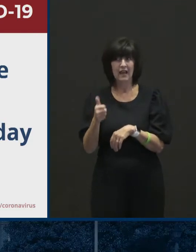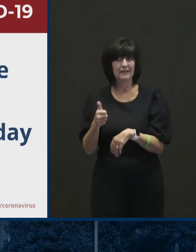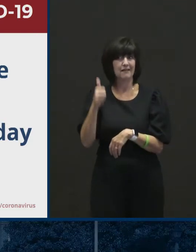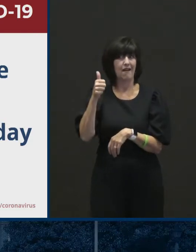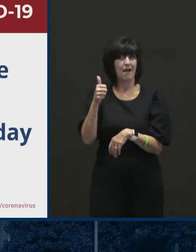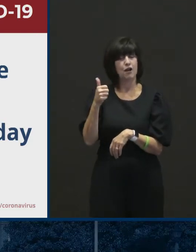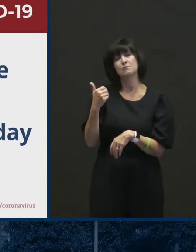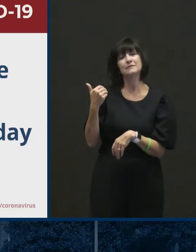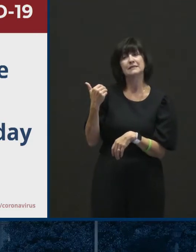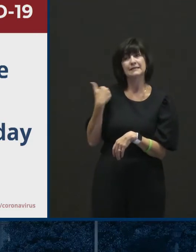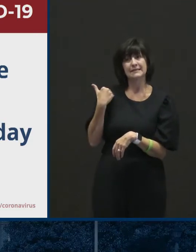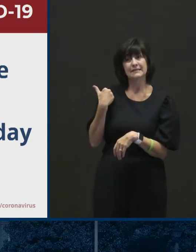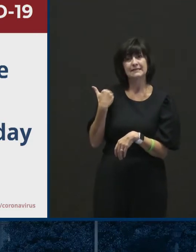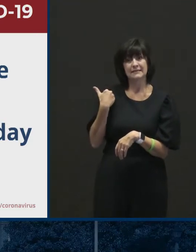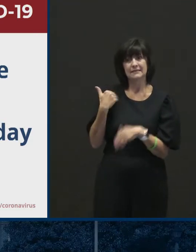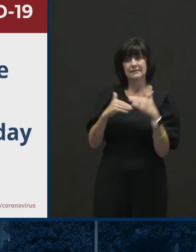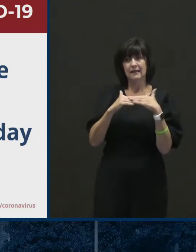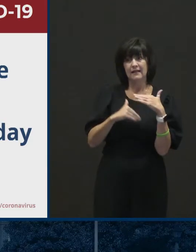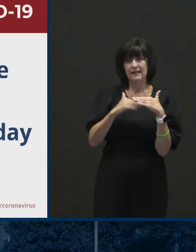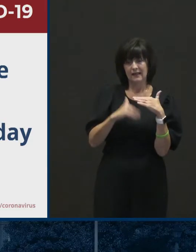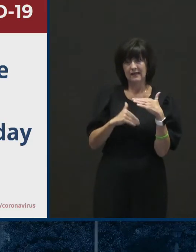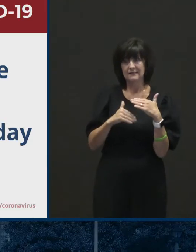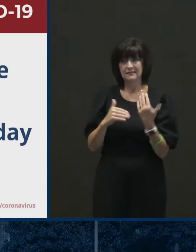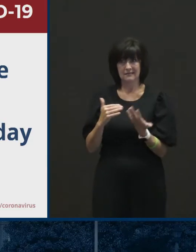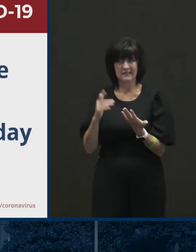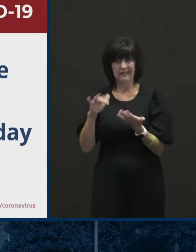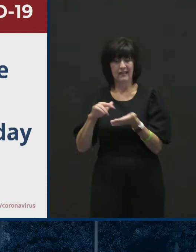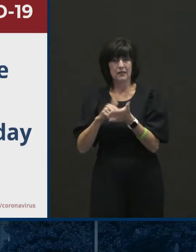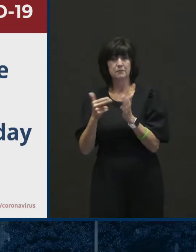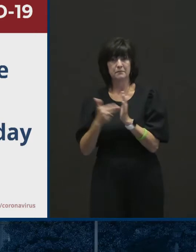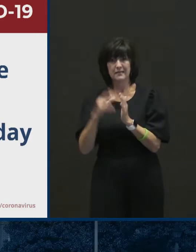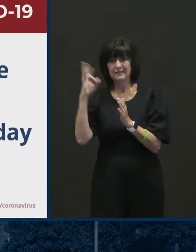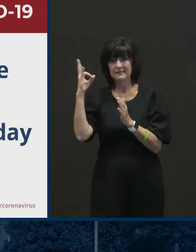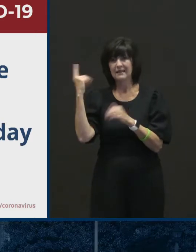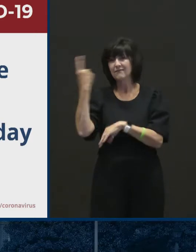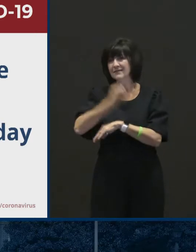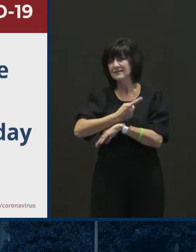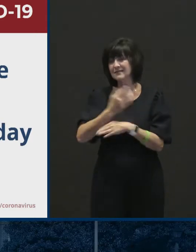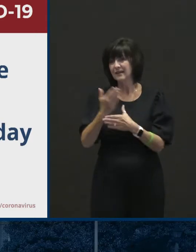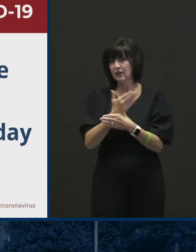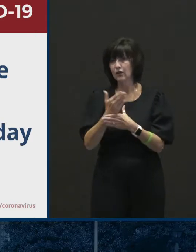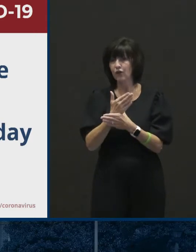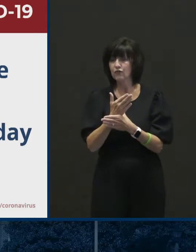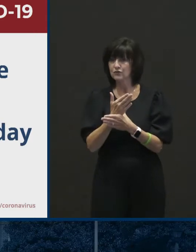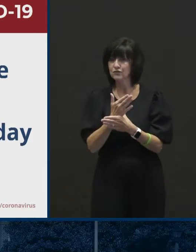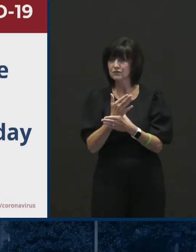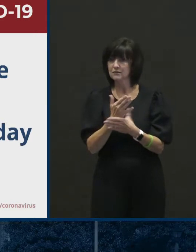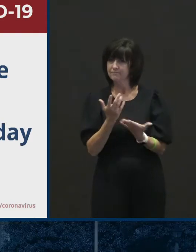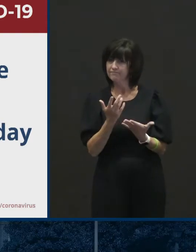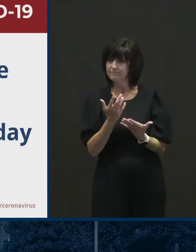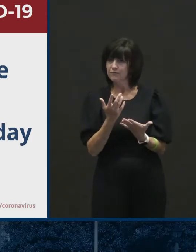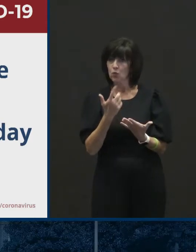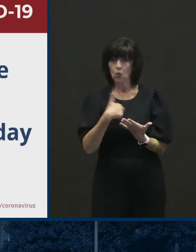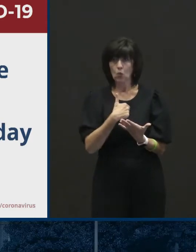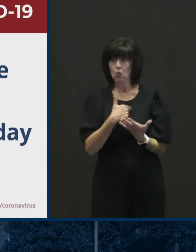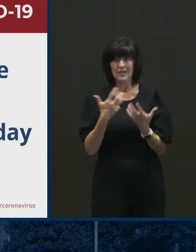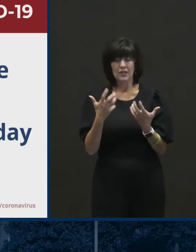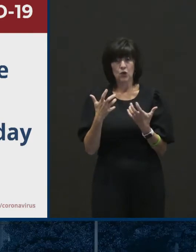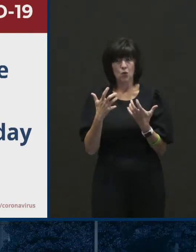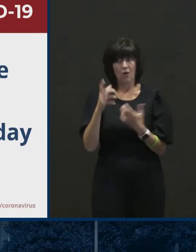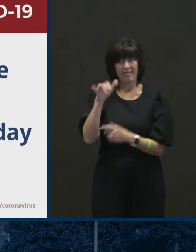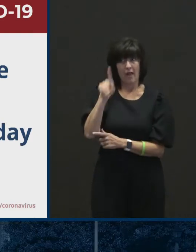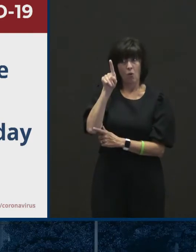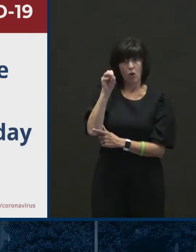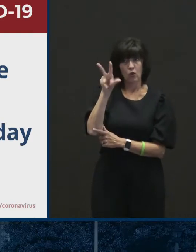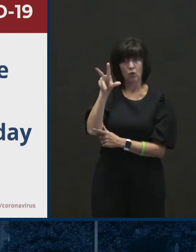quite 10 cases, just a little over a half dozen cases. We want that, though, to be going south of 90 and